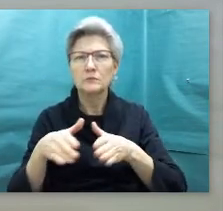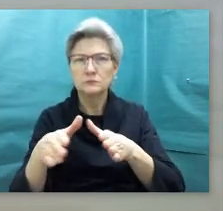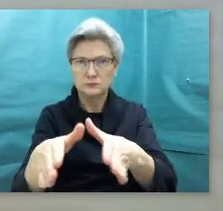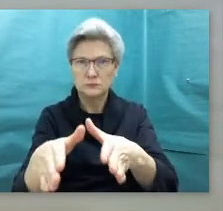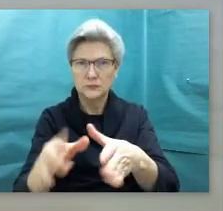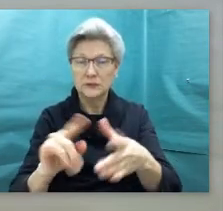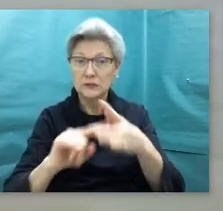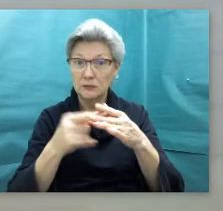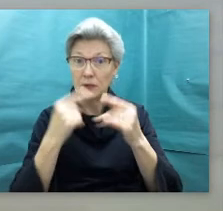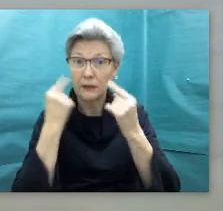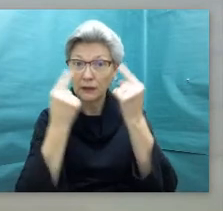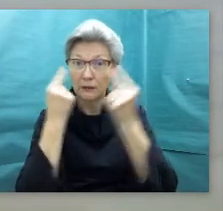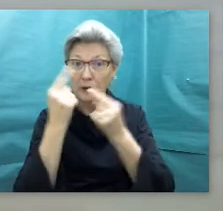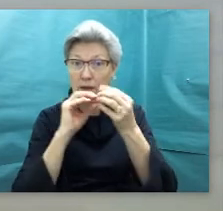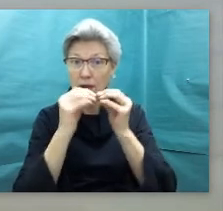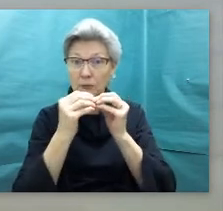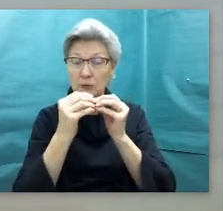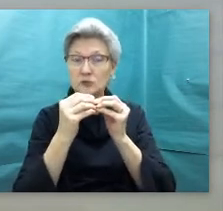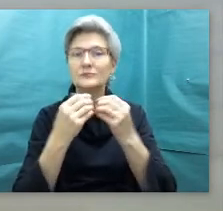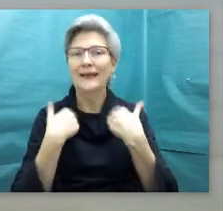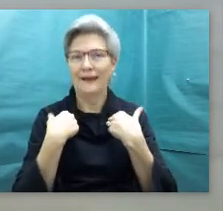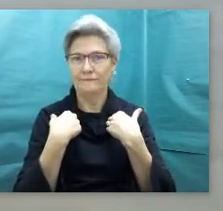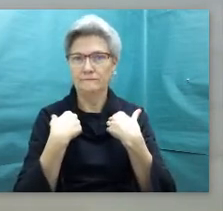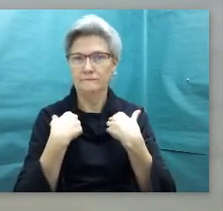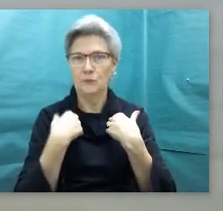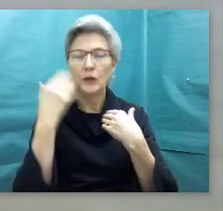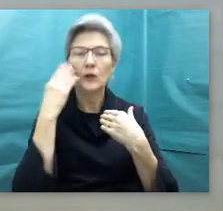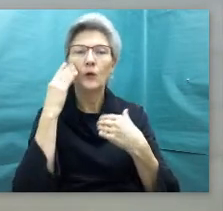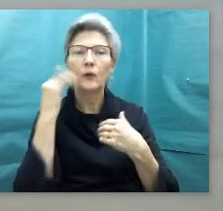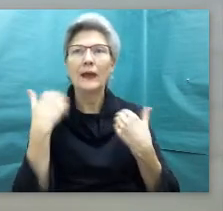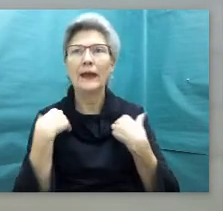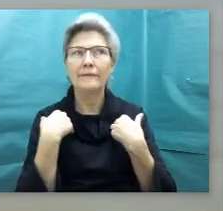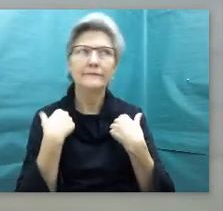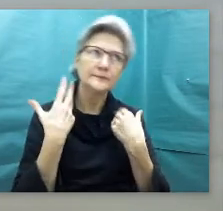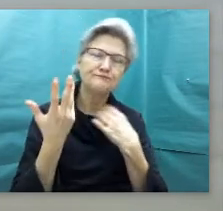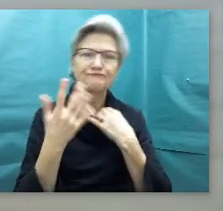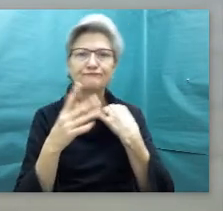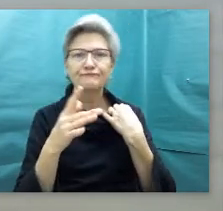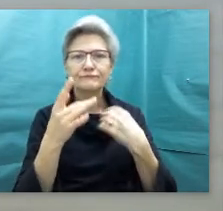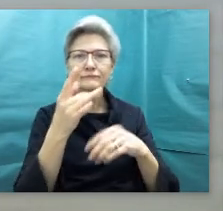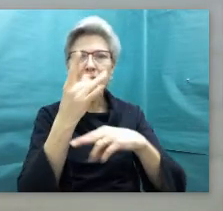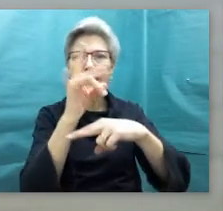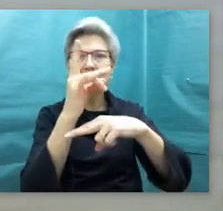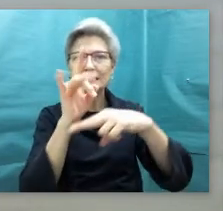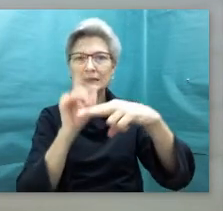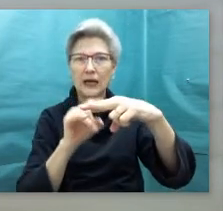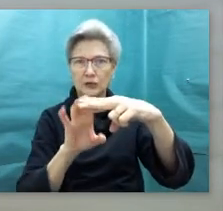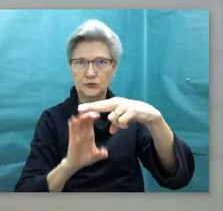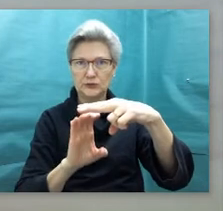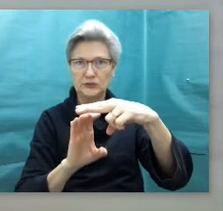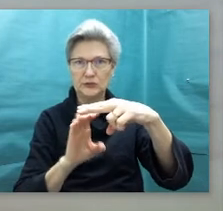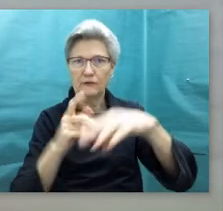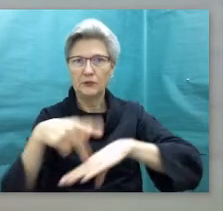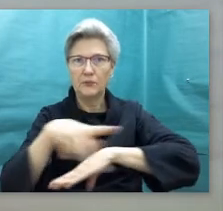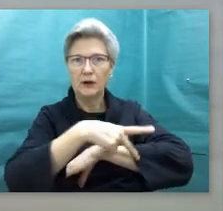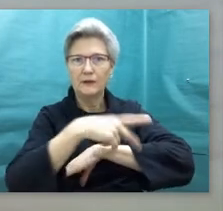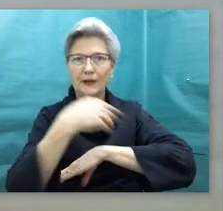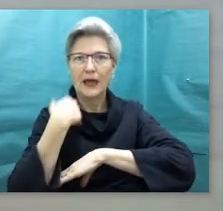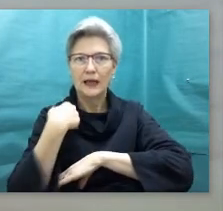let's start by thinking about the numbers we're dealing with, right? We know that we have 18/100ths of the park